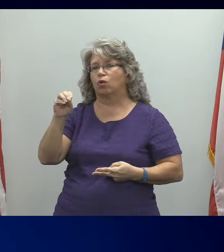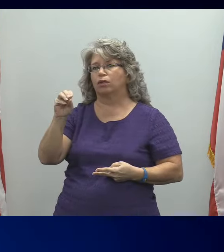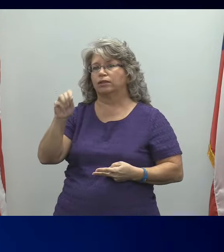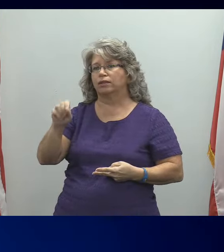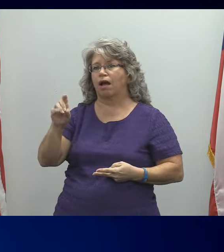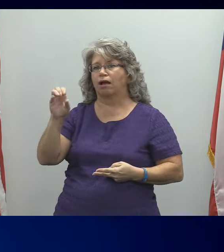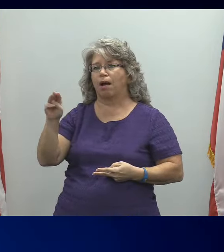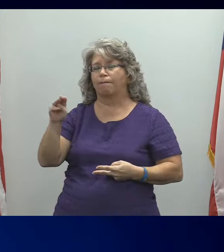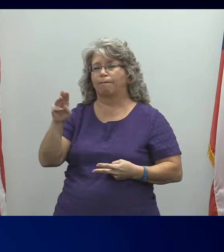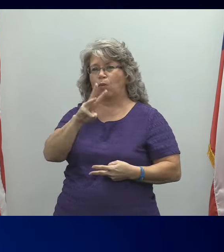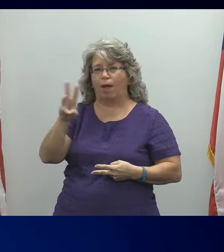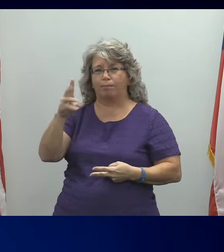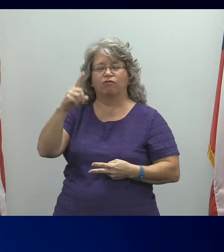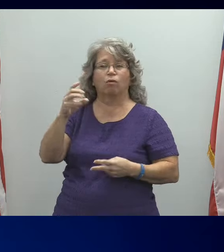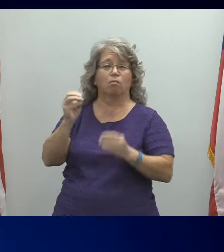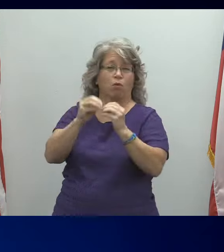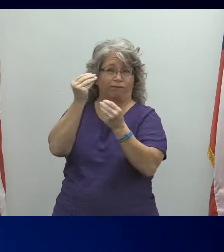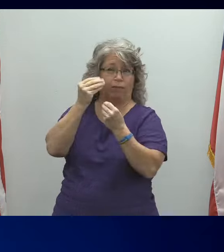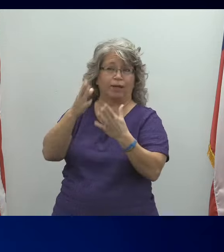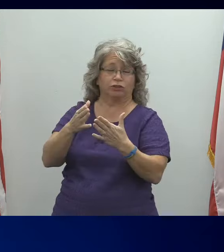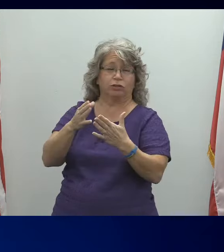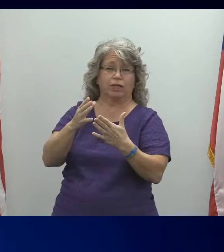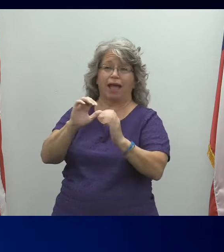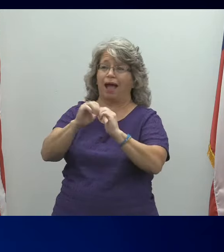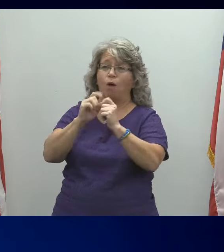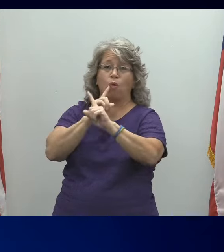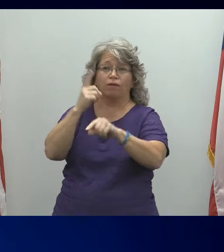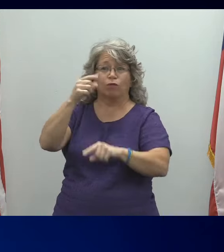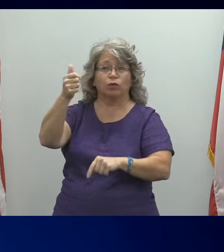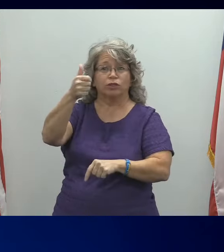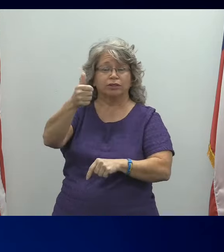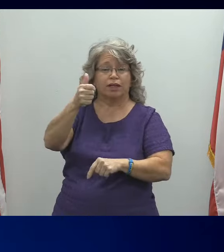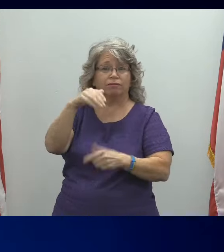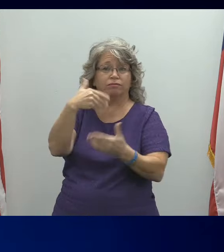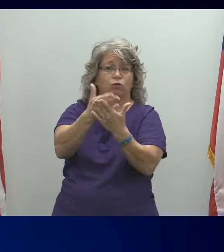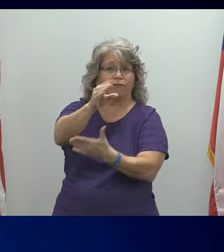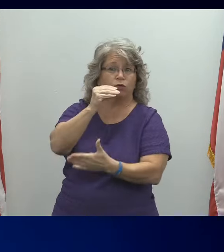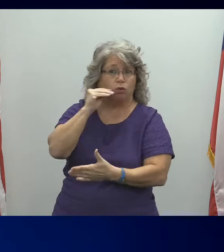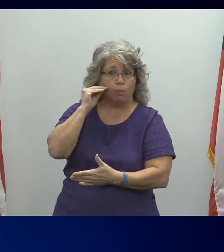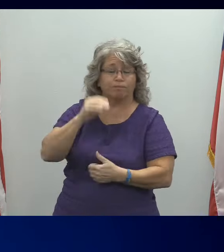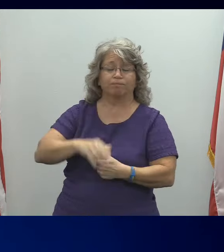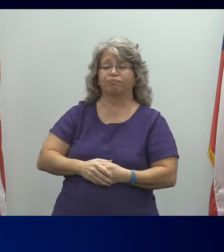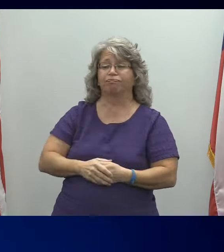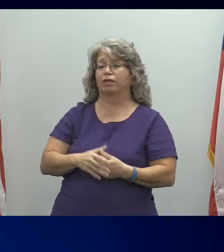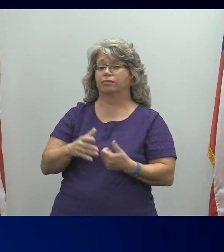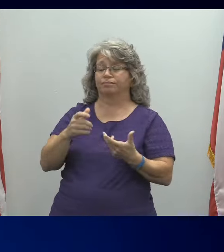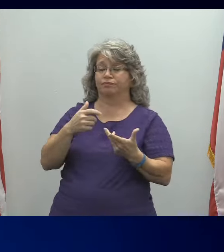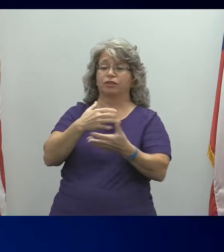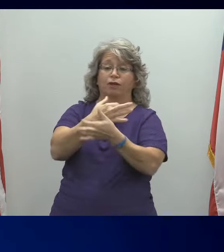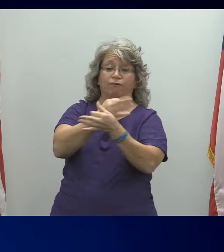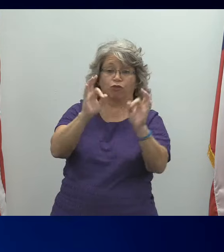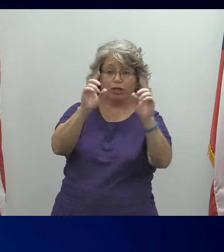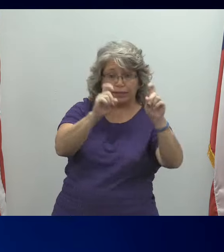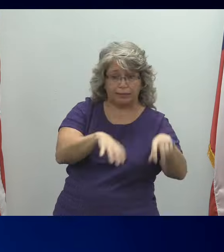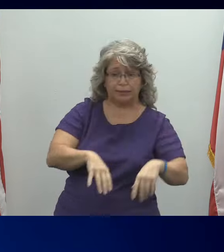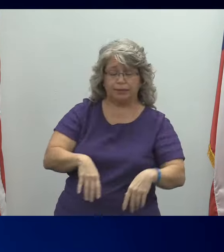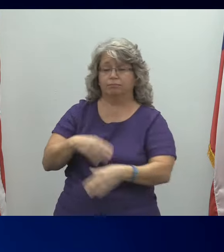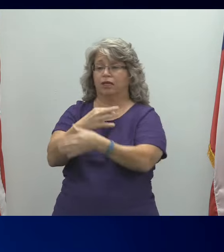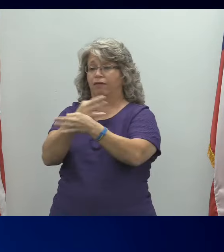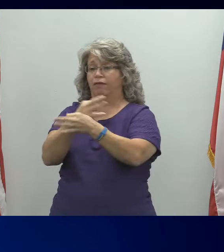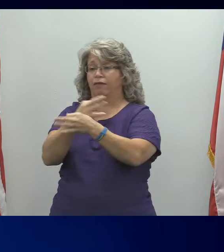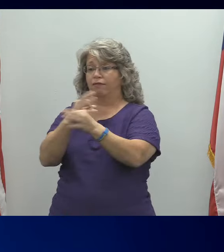website for more information. So with that information about free testing, free masks, and